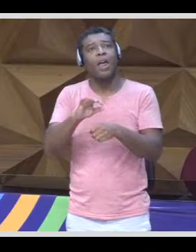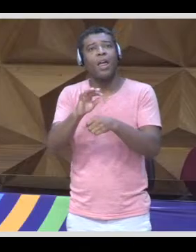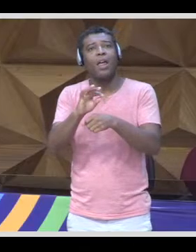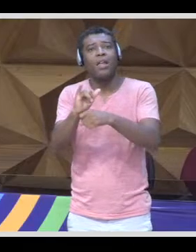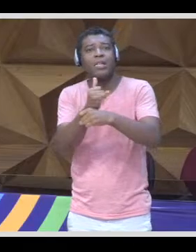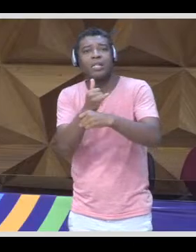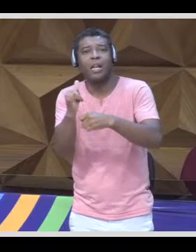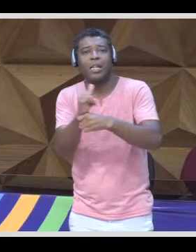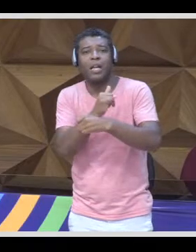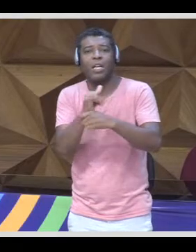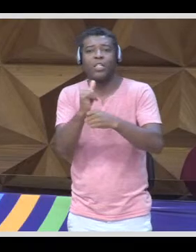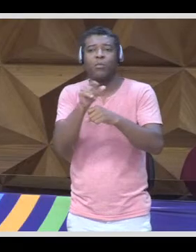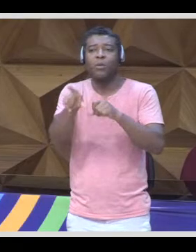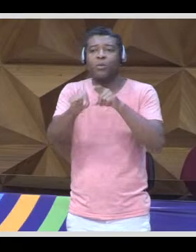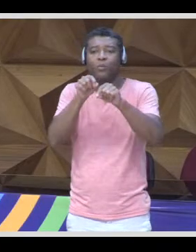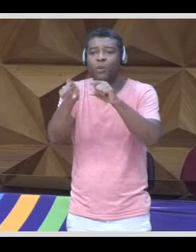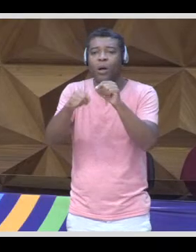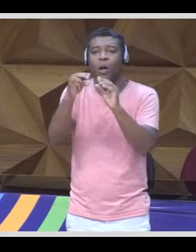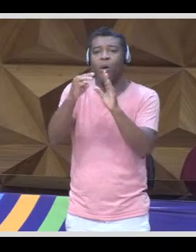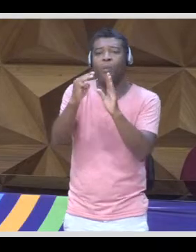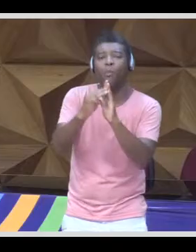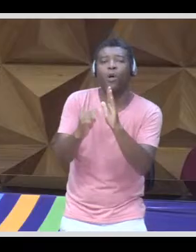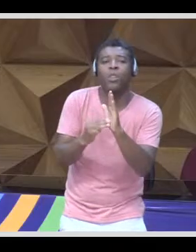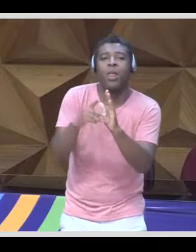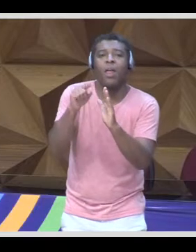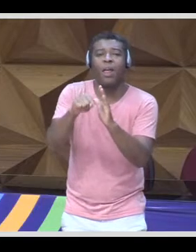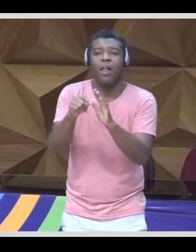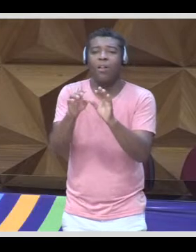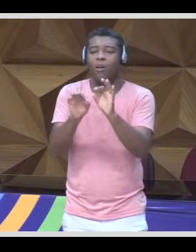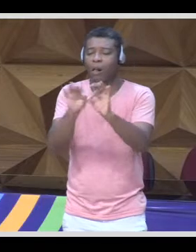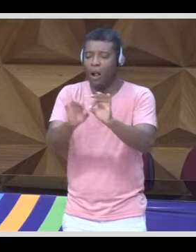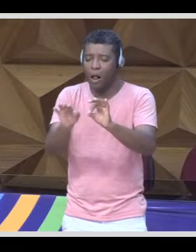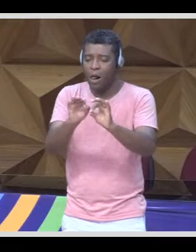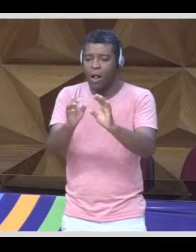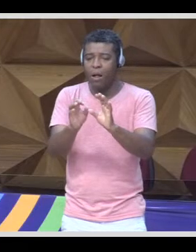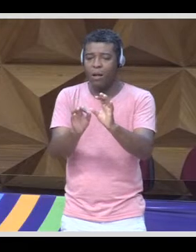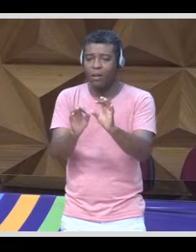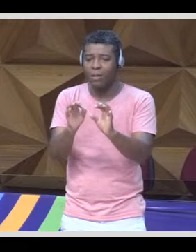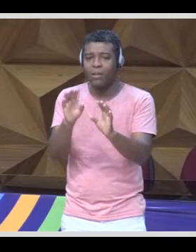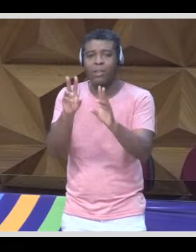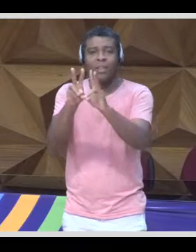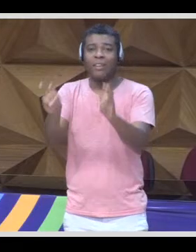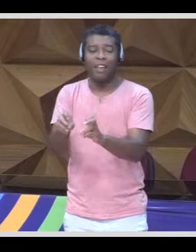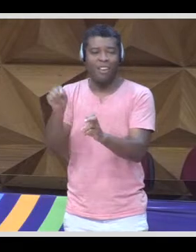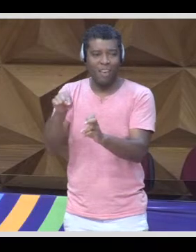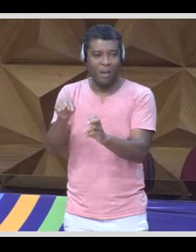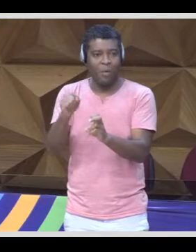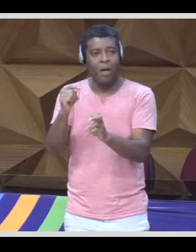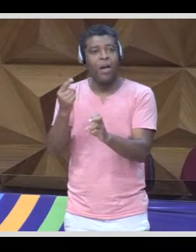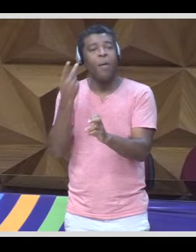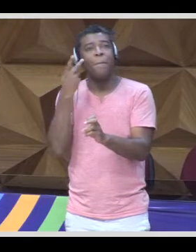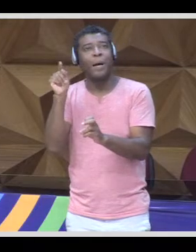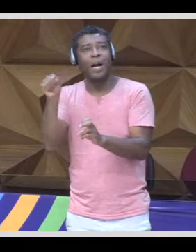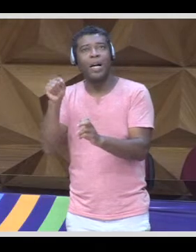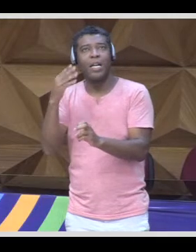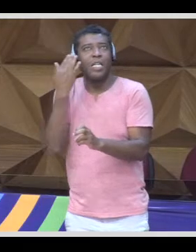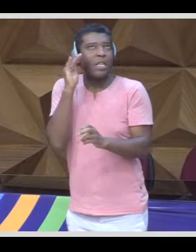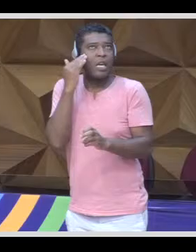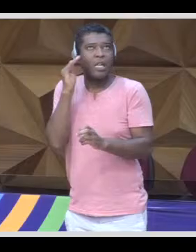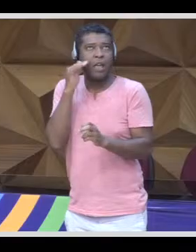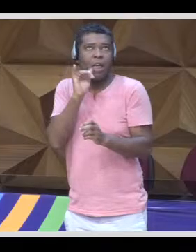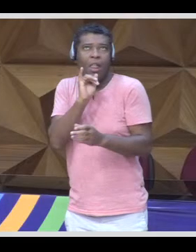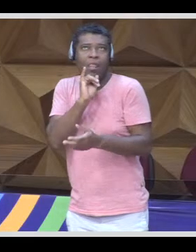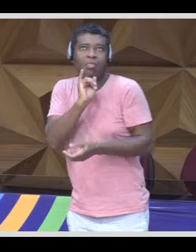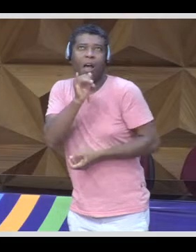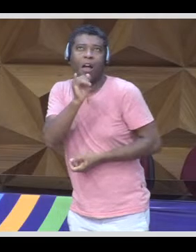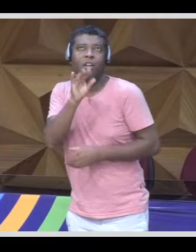which is about topic modeling to help understand the narratives in this group and how they